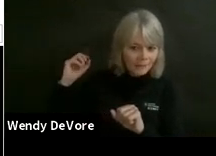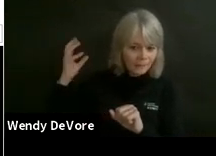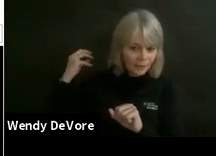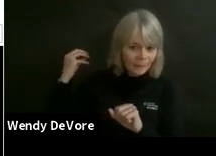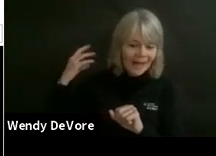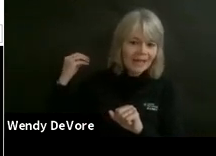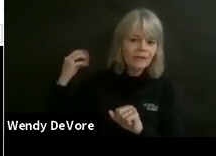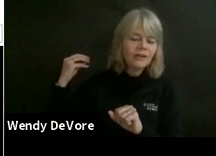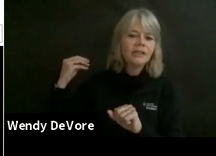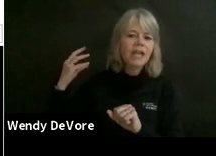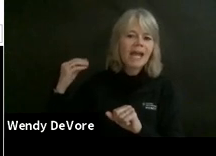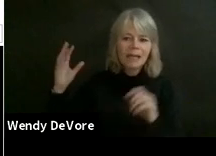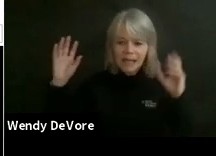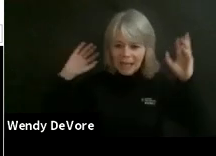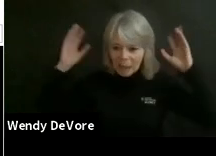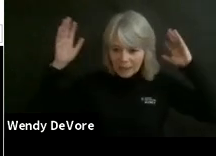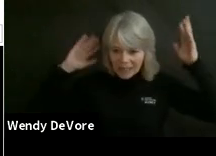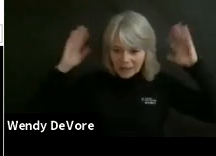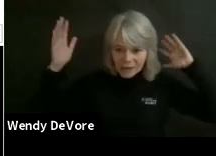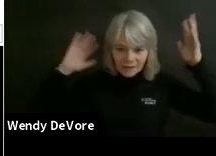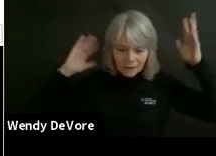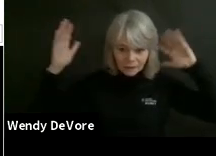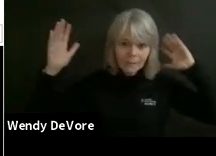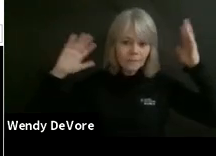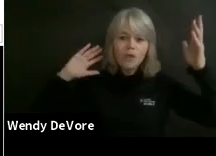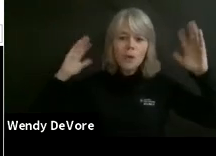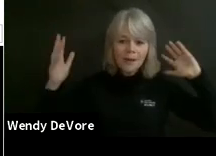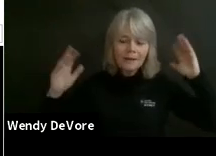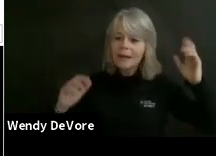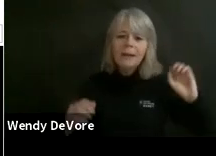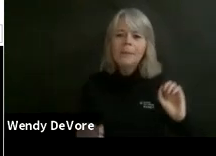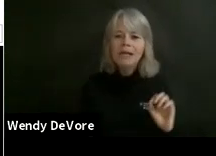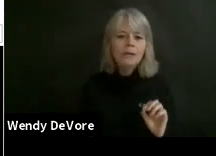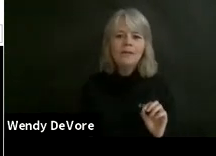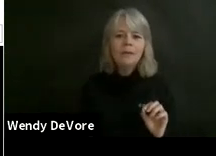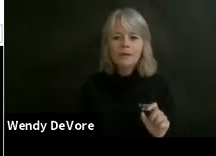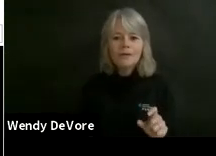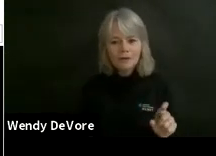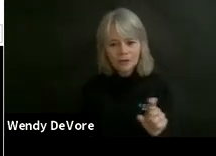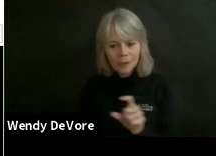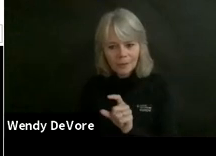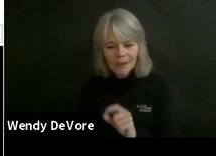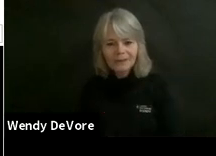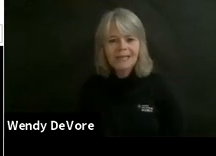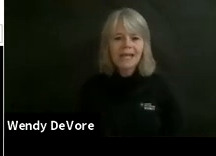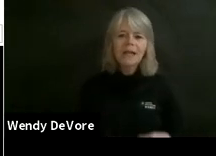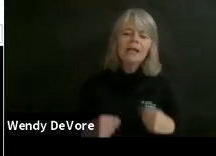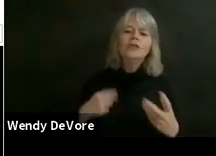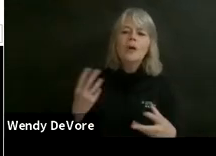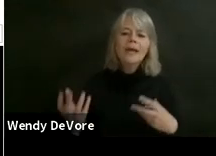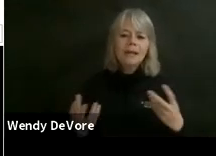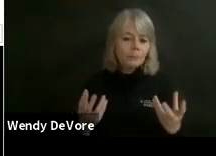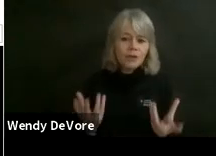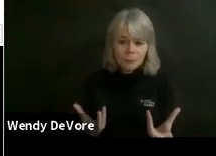they came in from behind and started chatting, he would hear that there's some noise, but he never would have understood what they were saying.